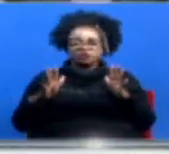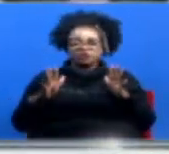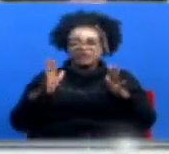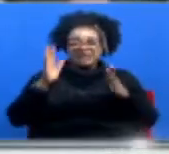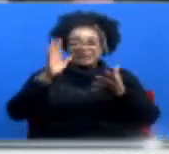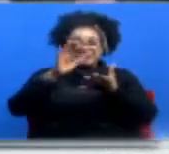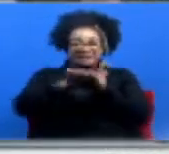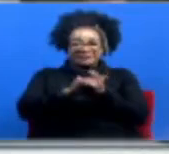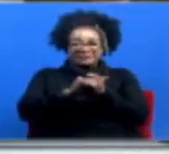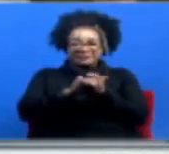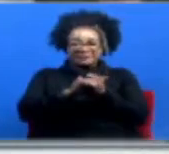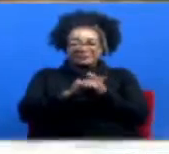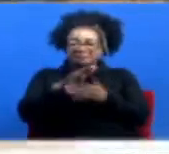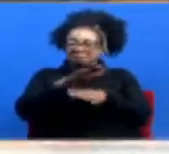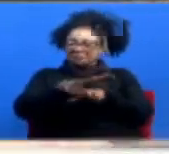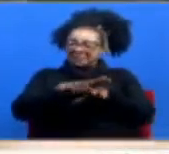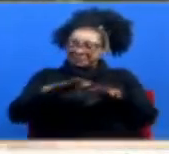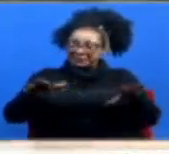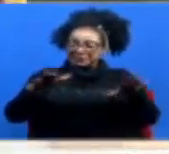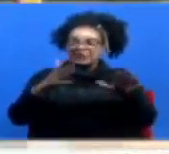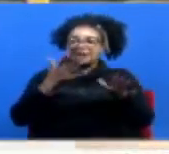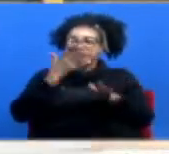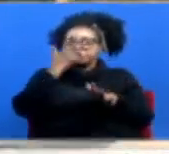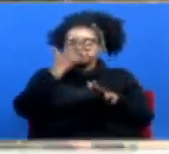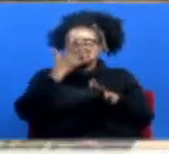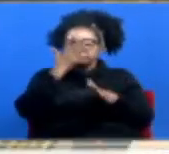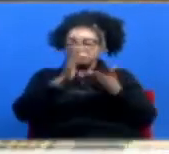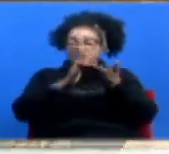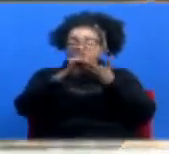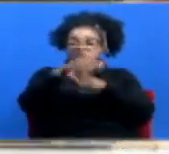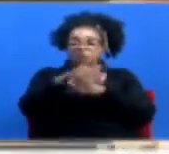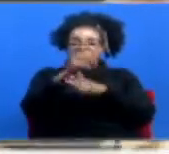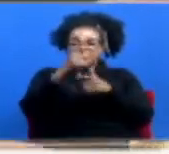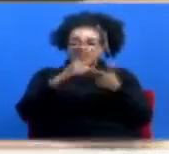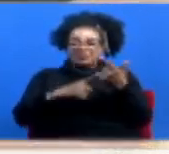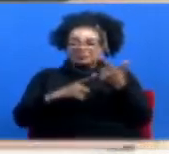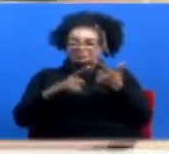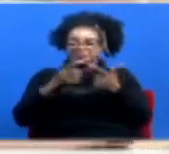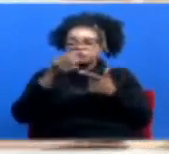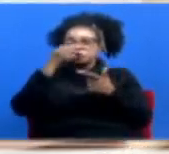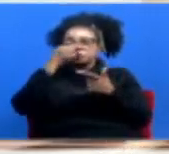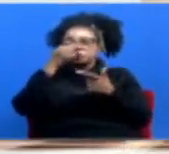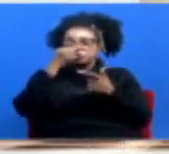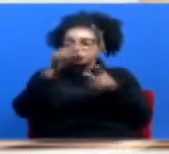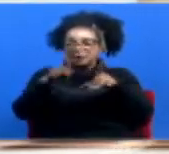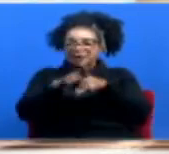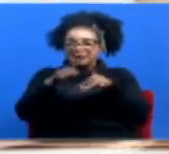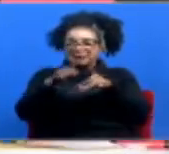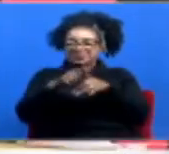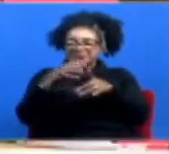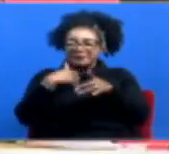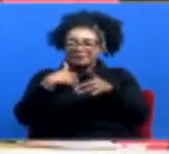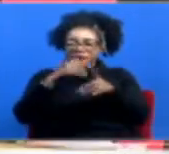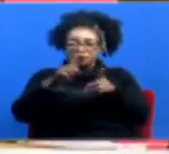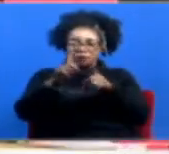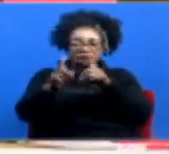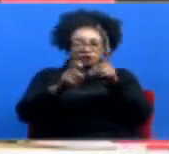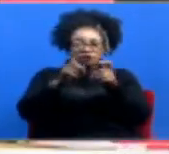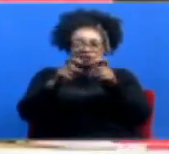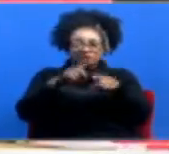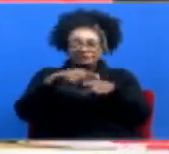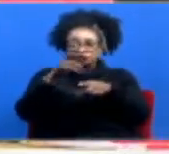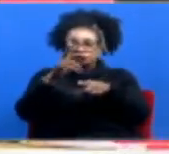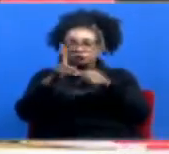remain permanently ashamed. Over a year now, President William Ruto, while fielding questions during the 2022